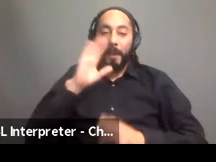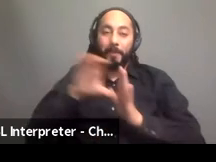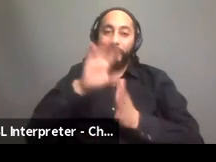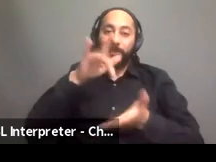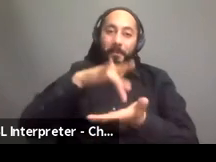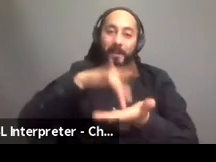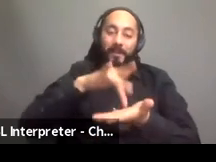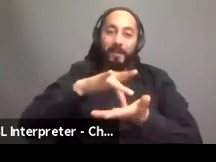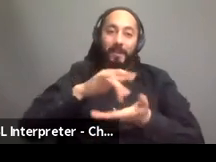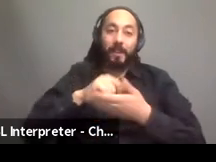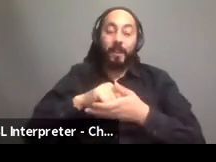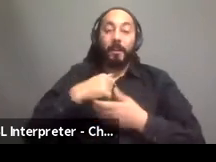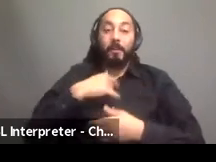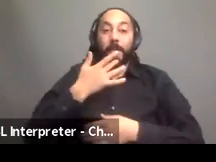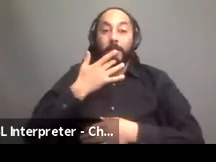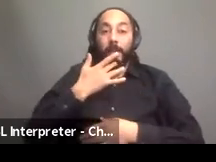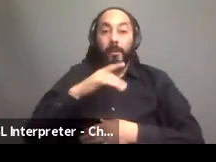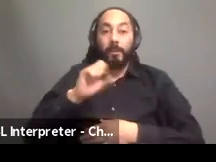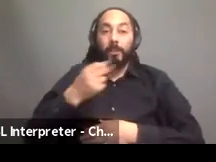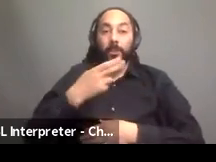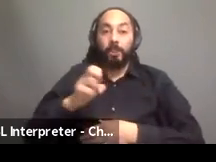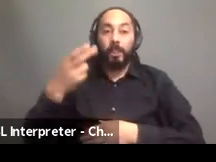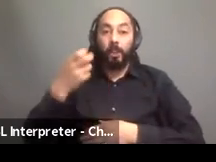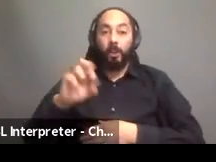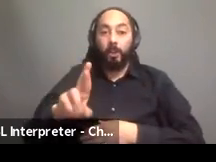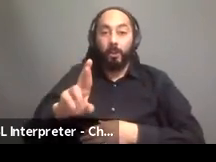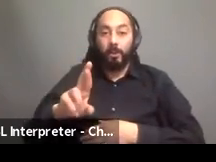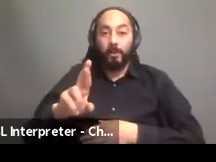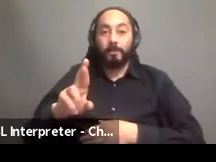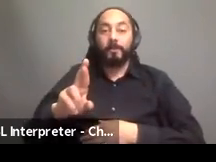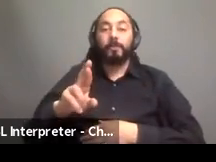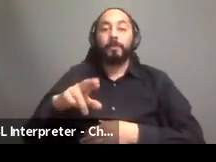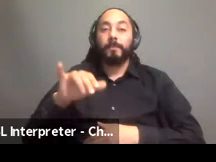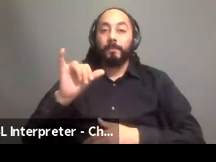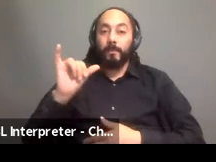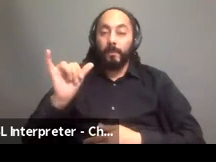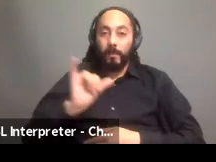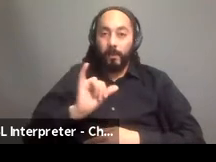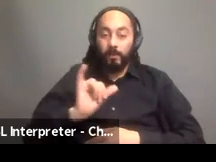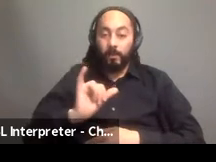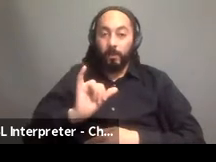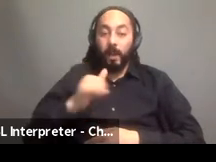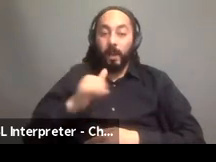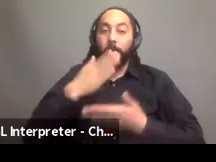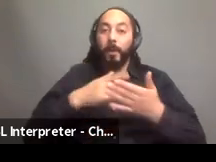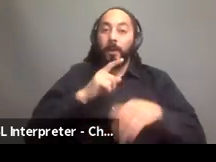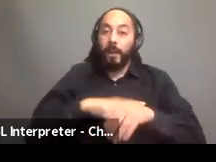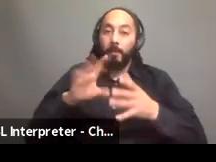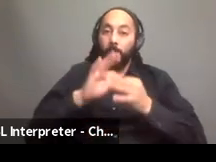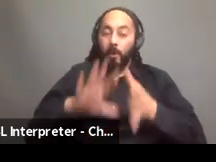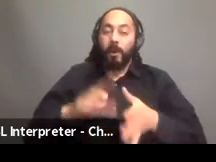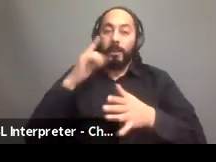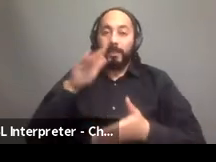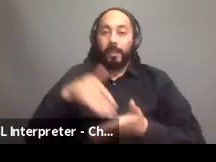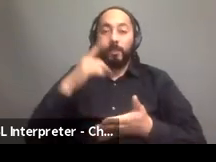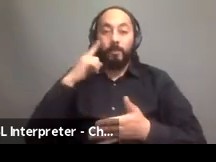picture. The pronouns I go by are she and her. I'm also one of the part-time coordinators at the Center for Safer Sex and Sexual